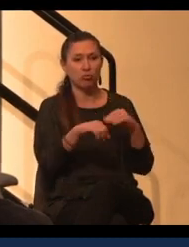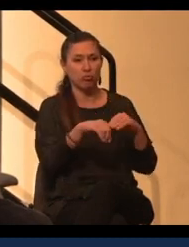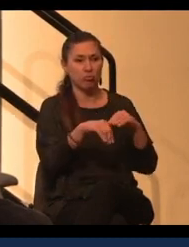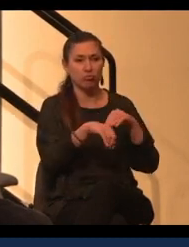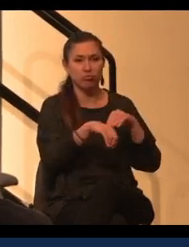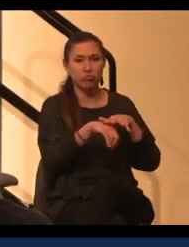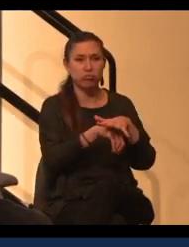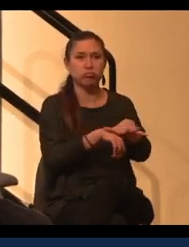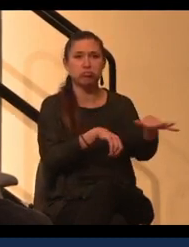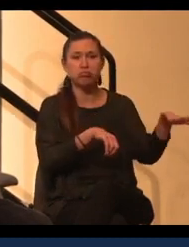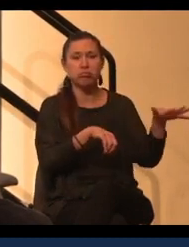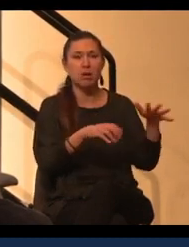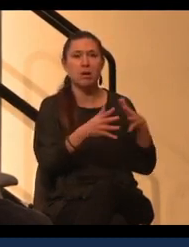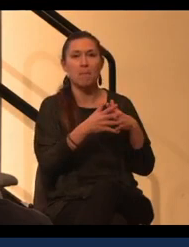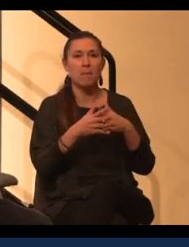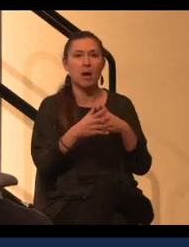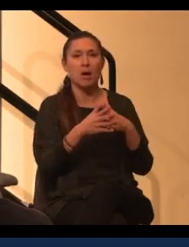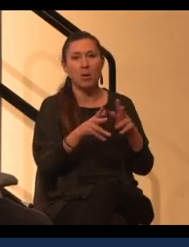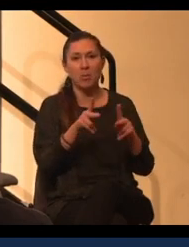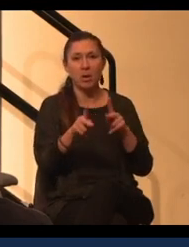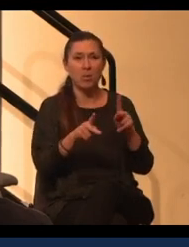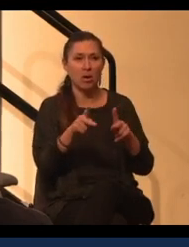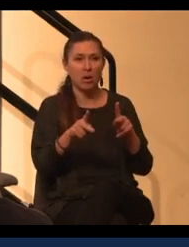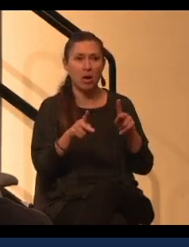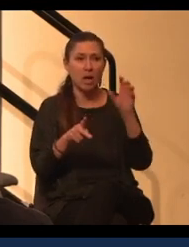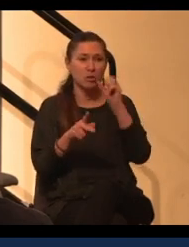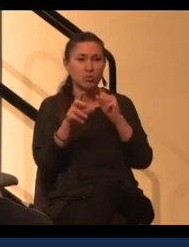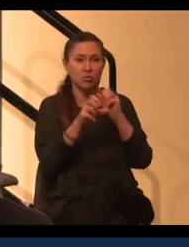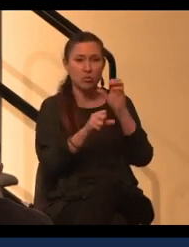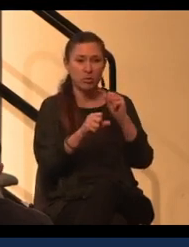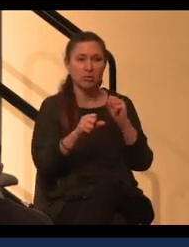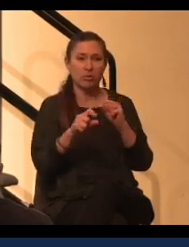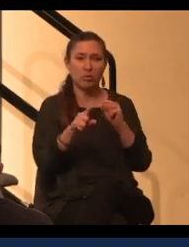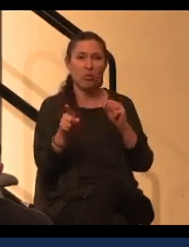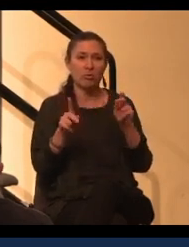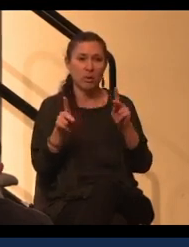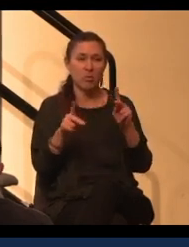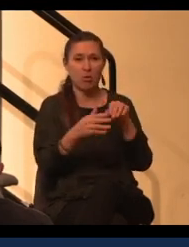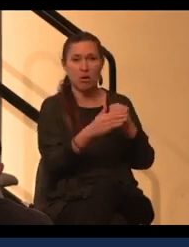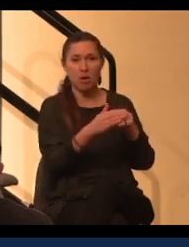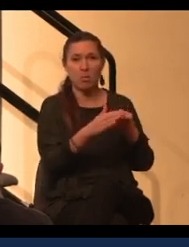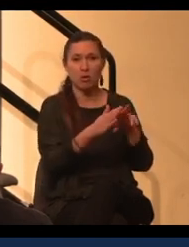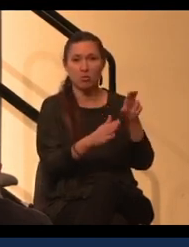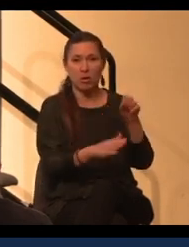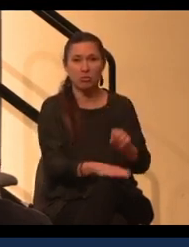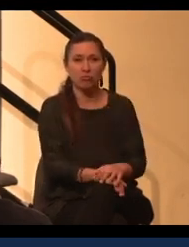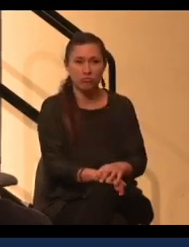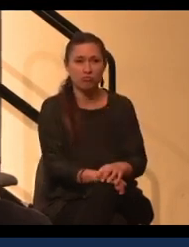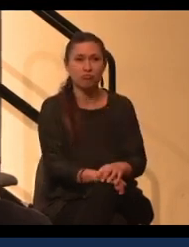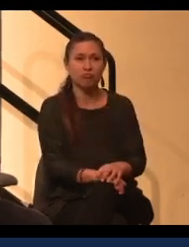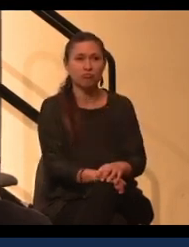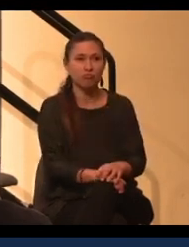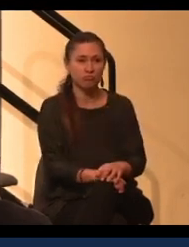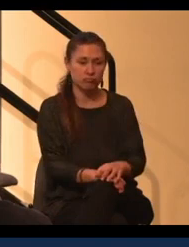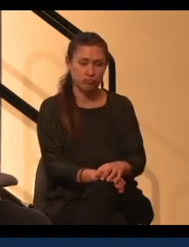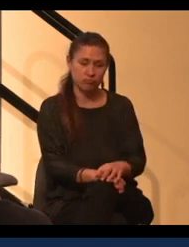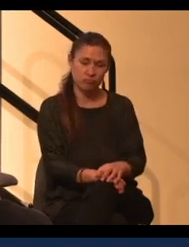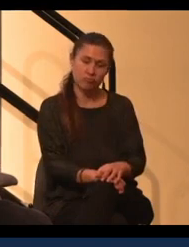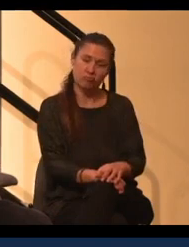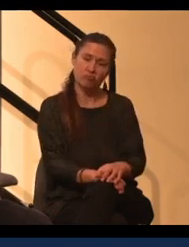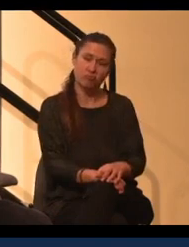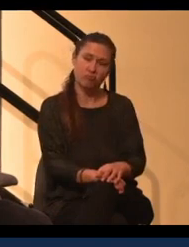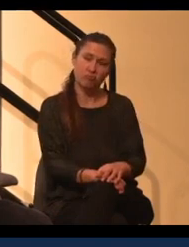is also some of the assumptions coming in about these populations as they're entering our country. Of course, less is done